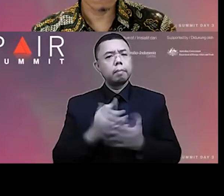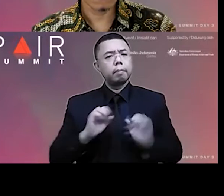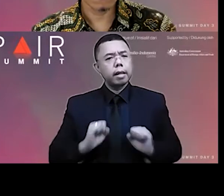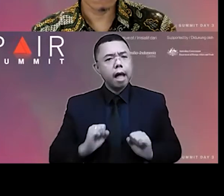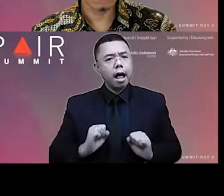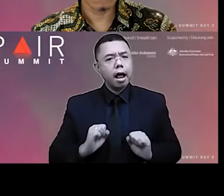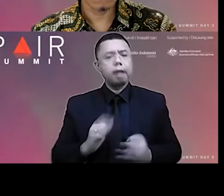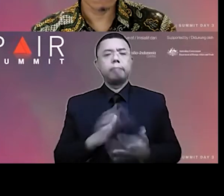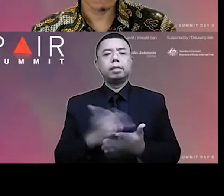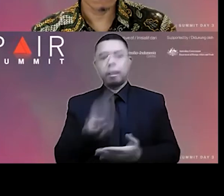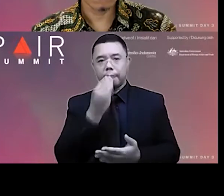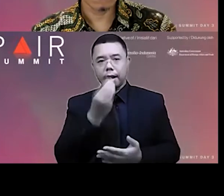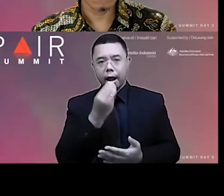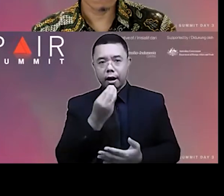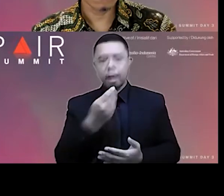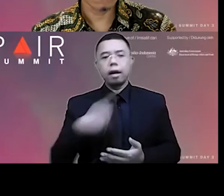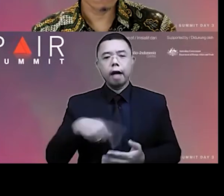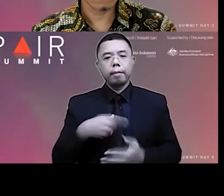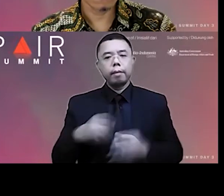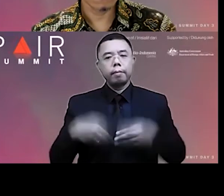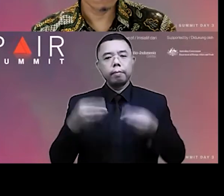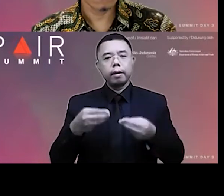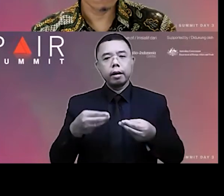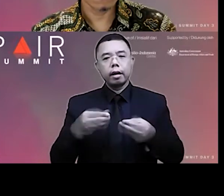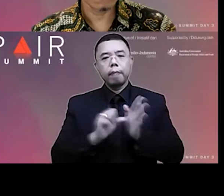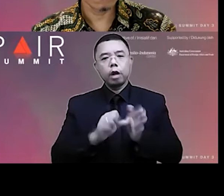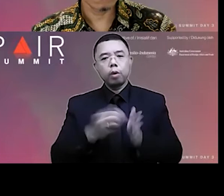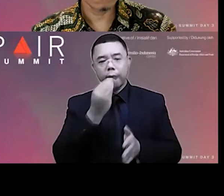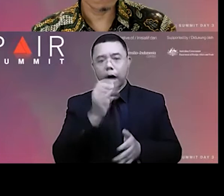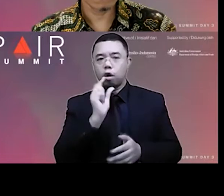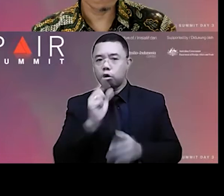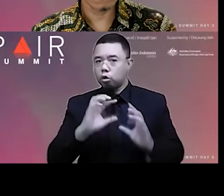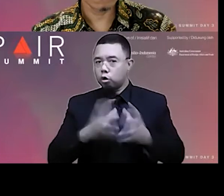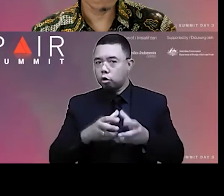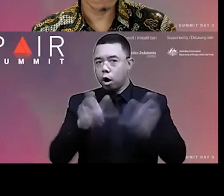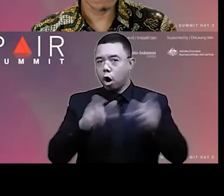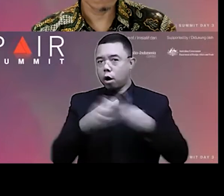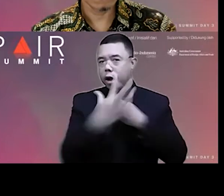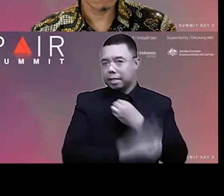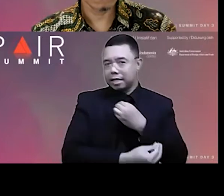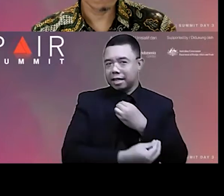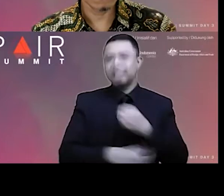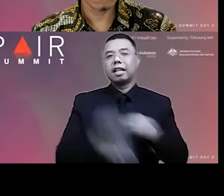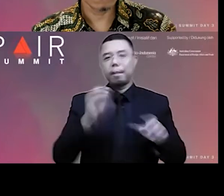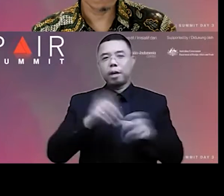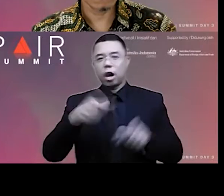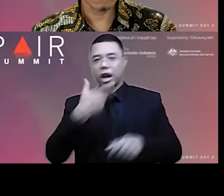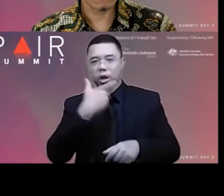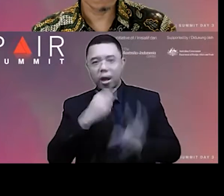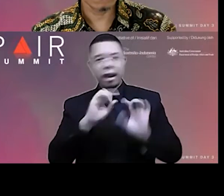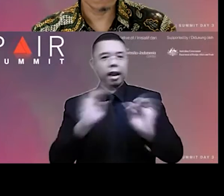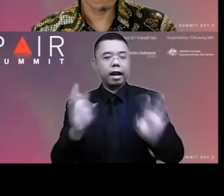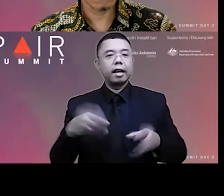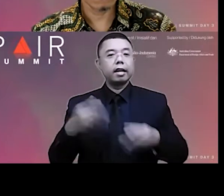poor and the vulnerable groups. I think for this is will categorize as the informal sectors,